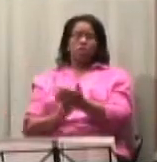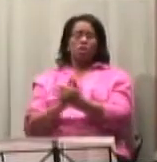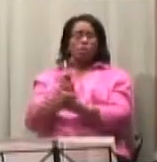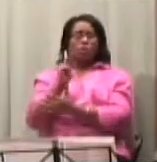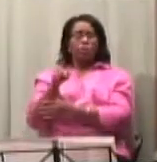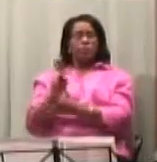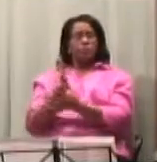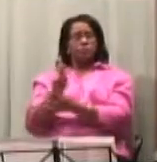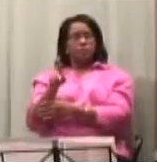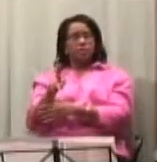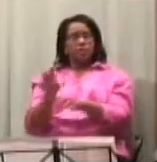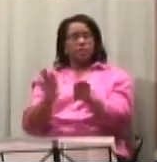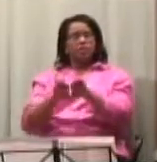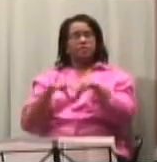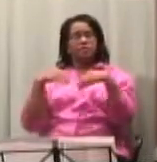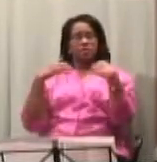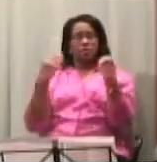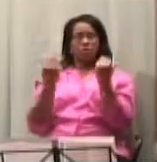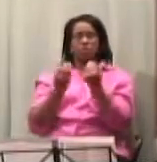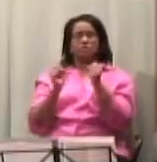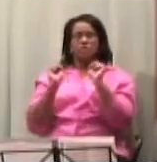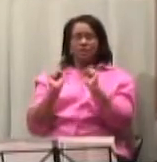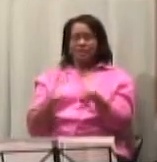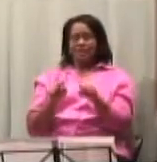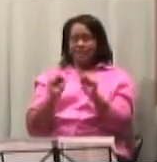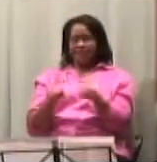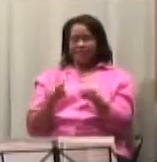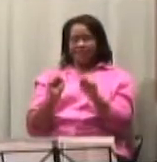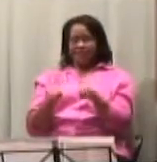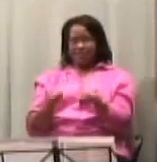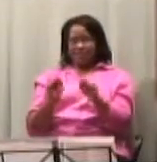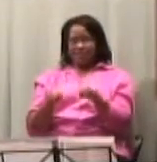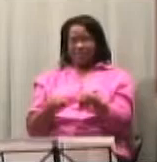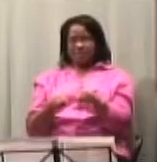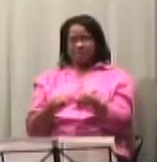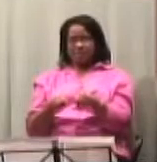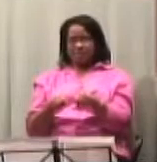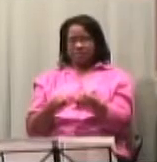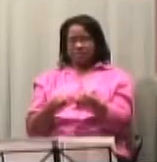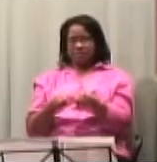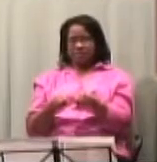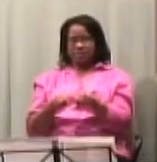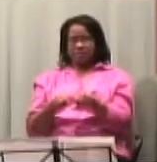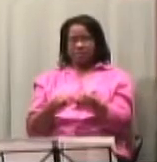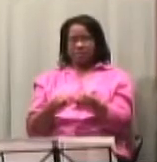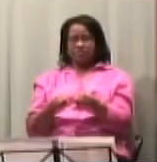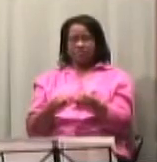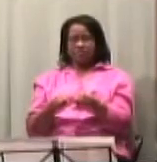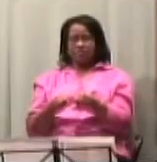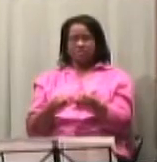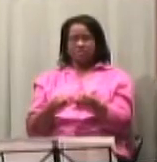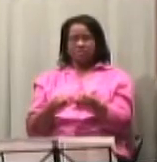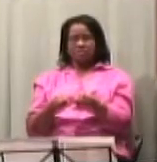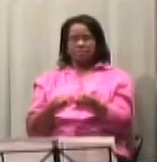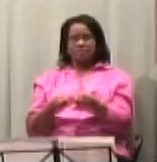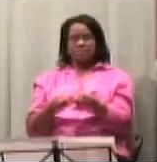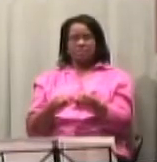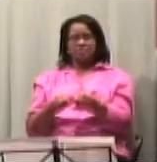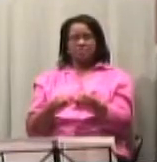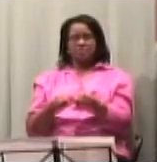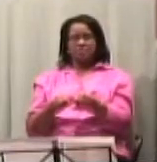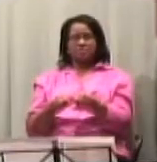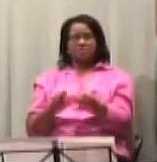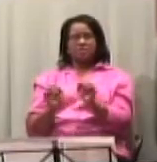a community. Yes, my dear brother, sister, that's why at the beginning of this Mass today, I refer to the fact that,